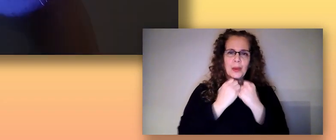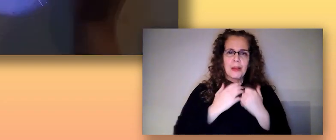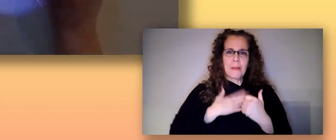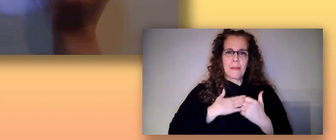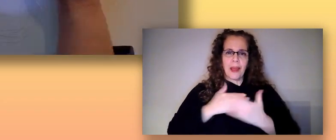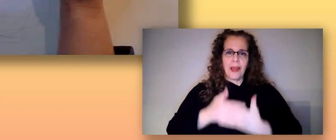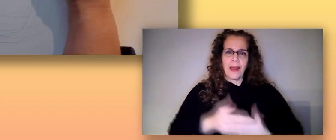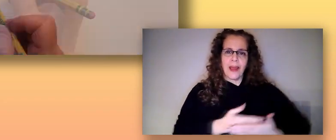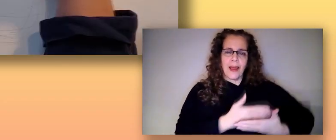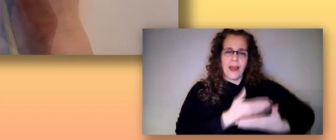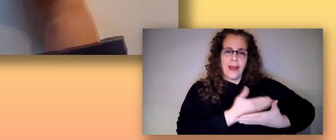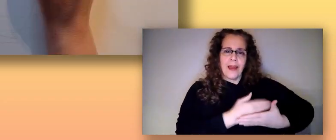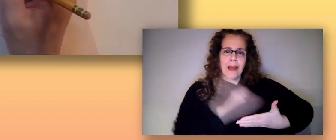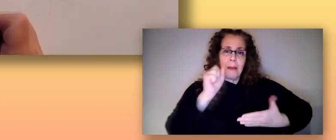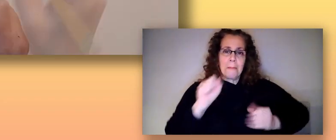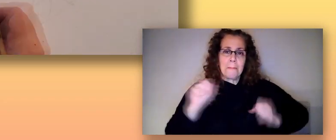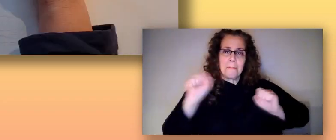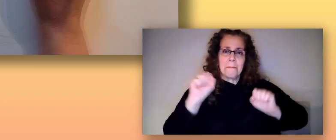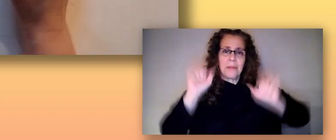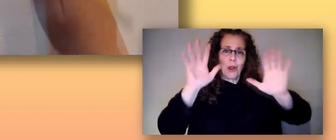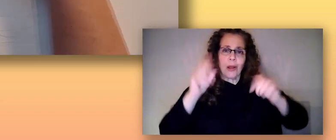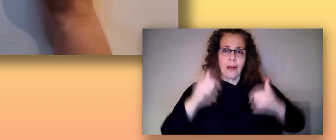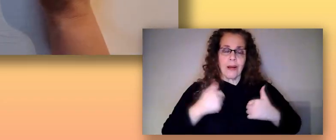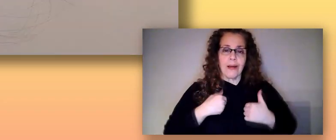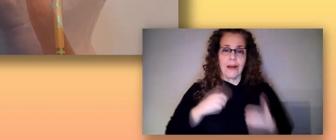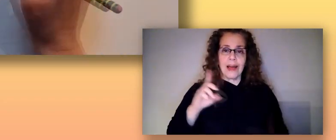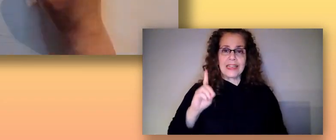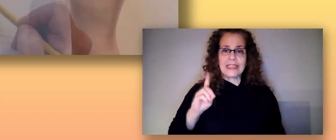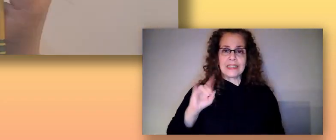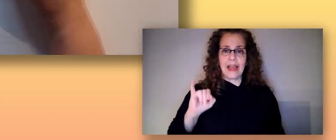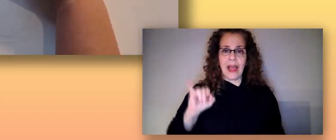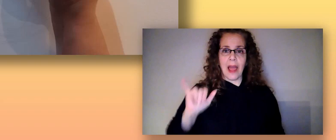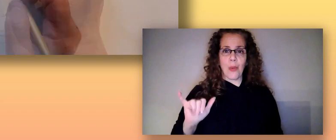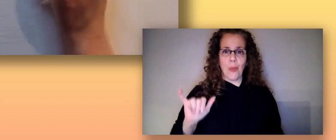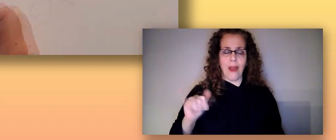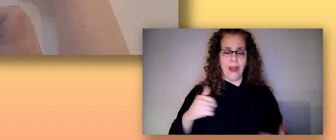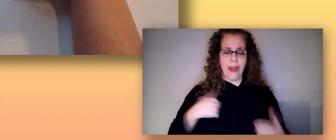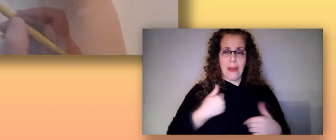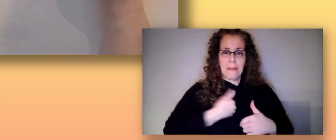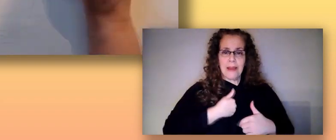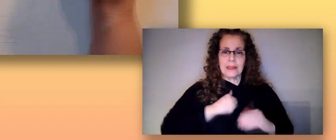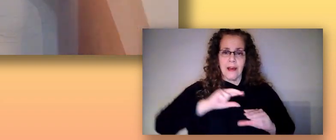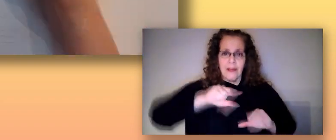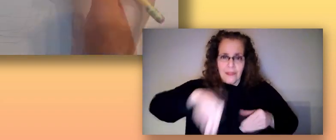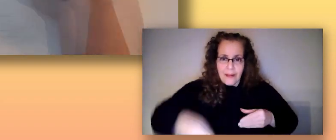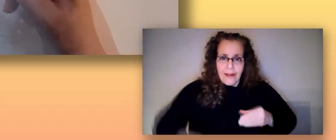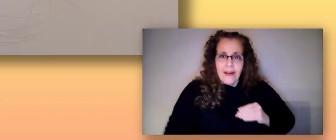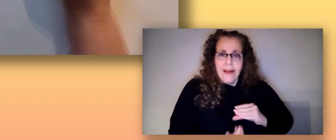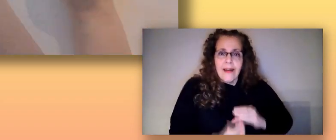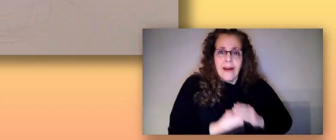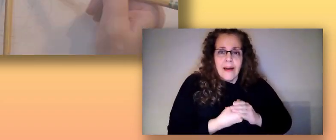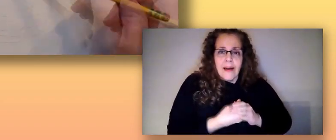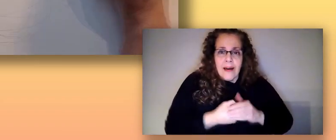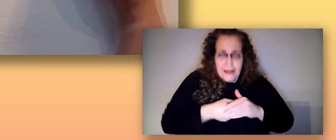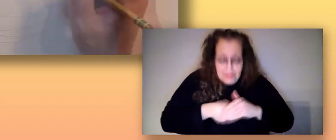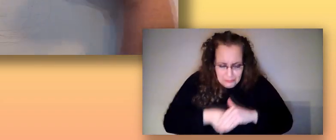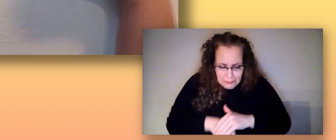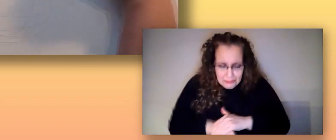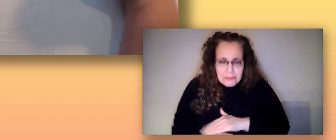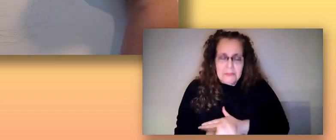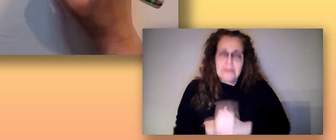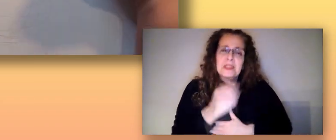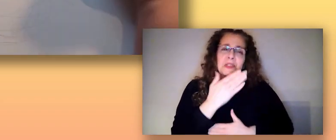I DIY inseminated in the woods, my very own, asexually reproduced, sweet